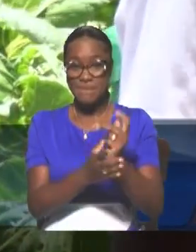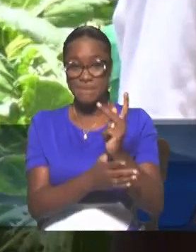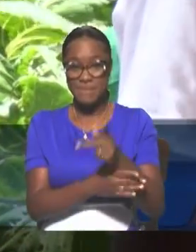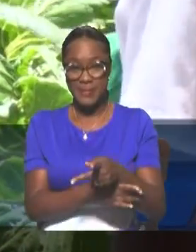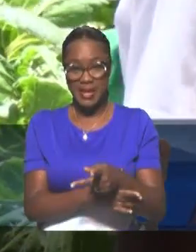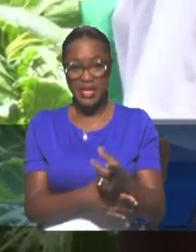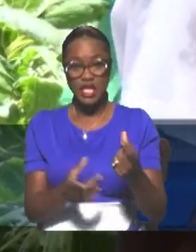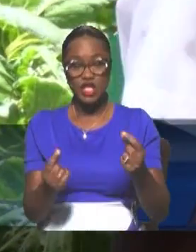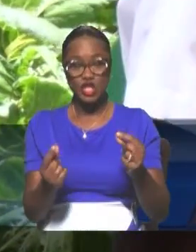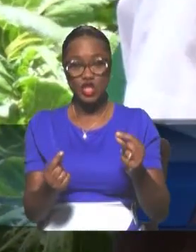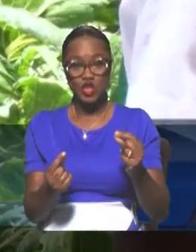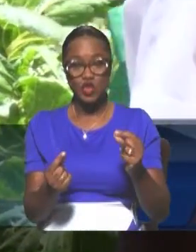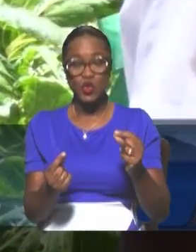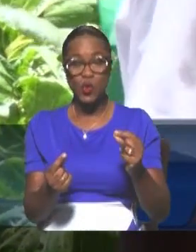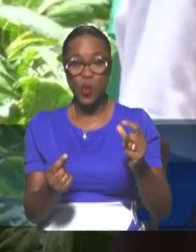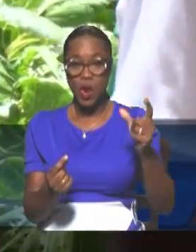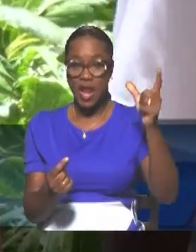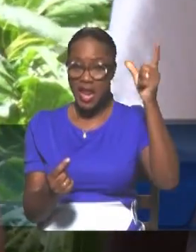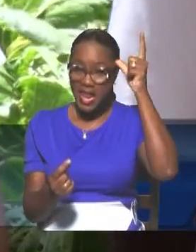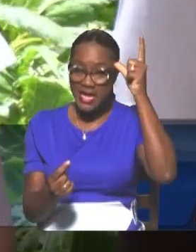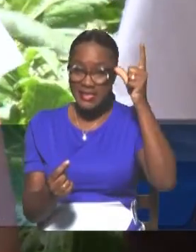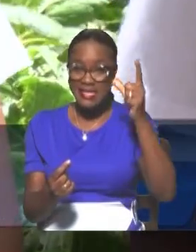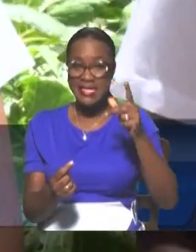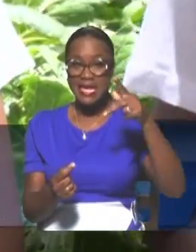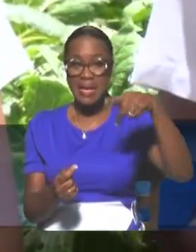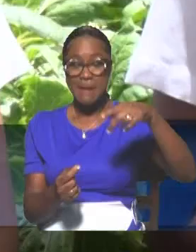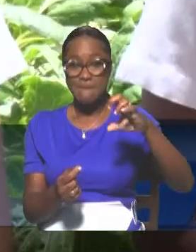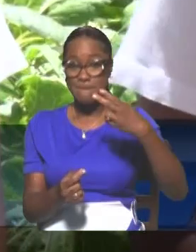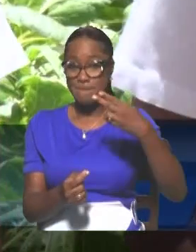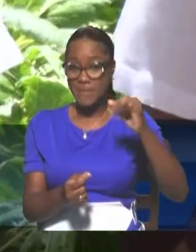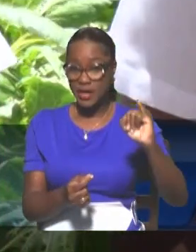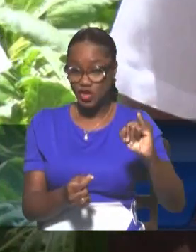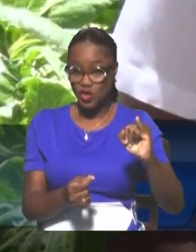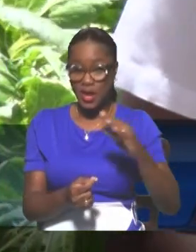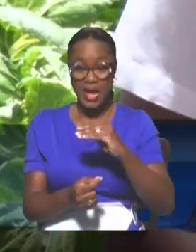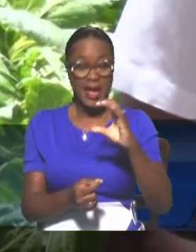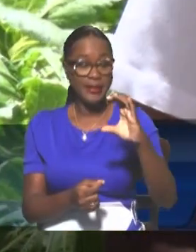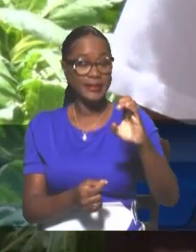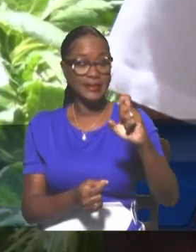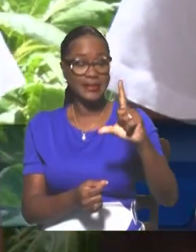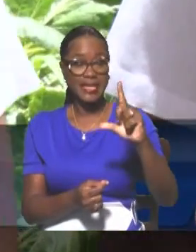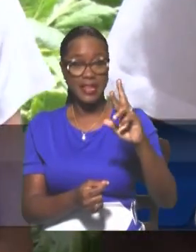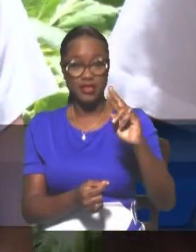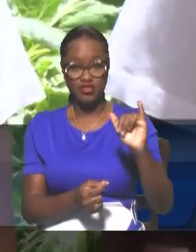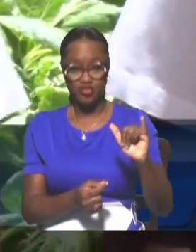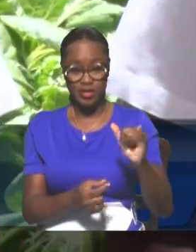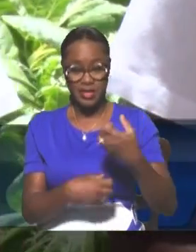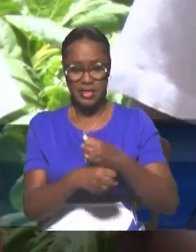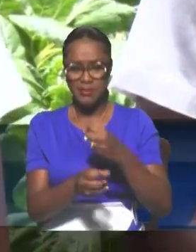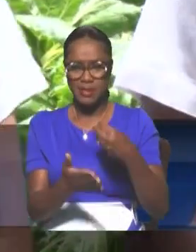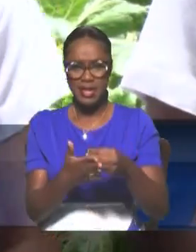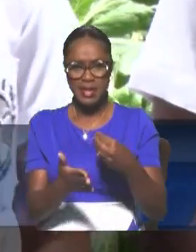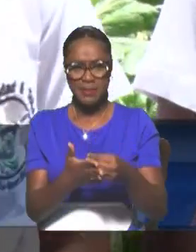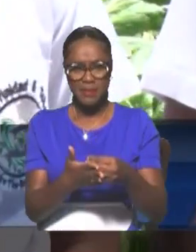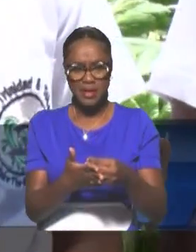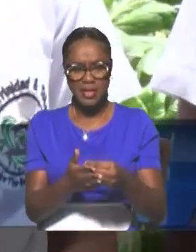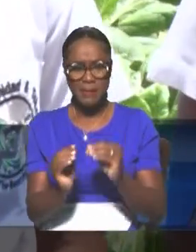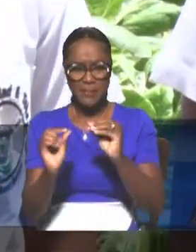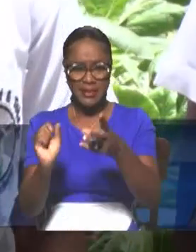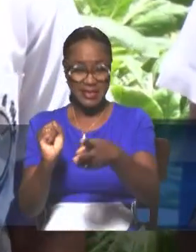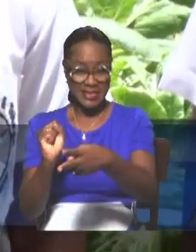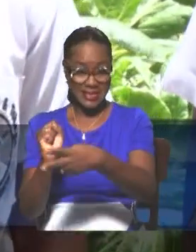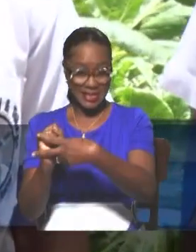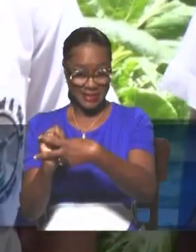done lettuce, pak choy, and celery in the past. With the money that we have made, we have put it into a saving